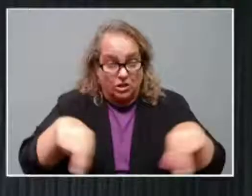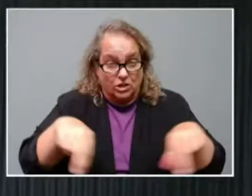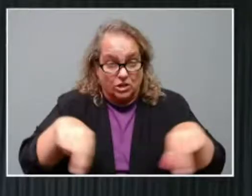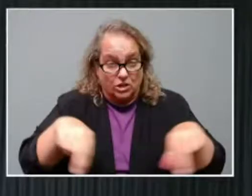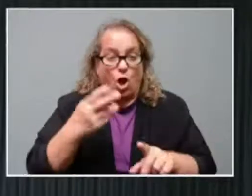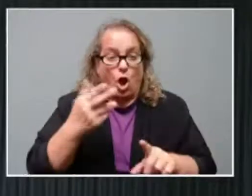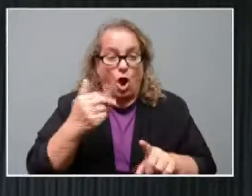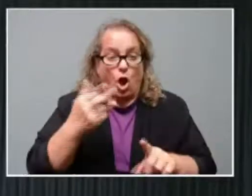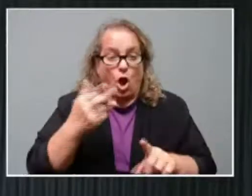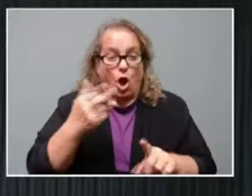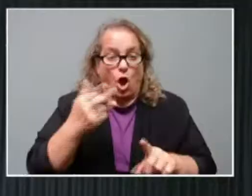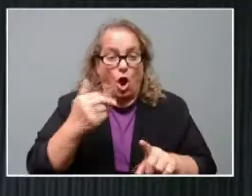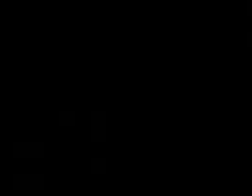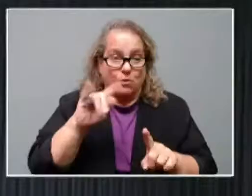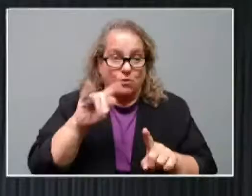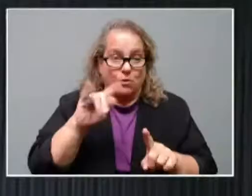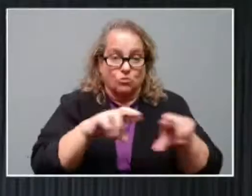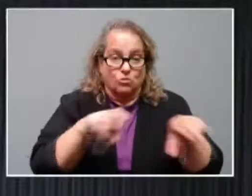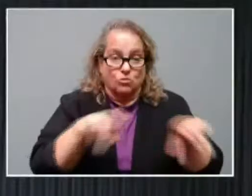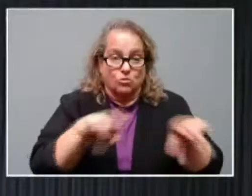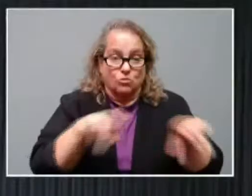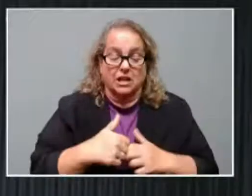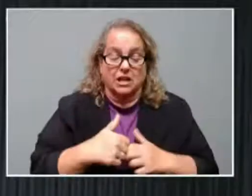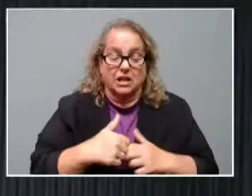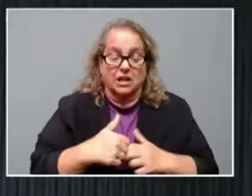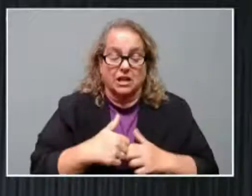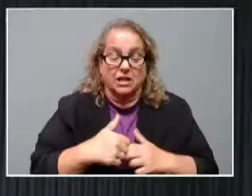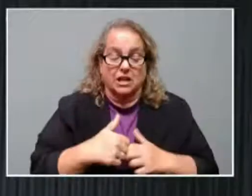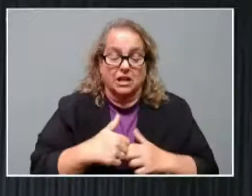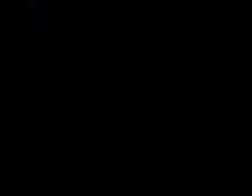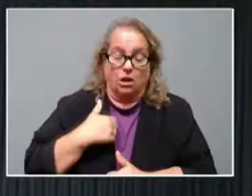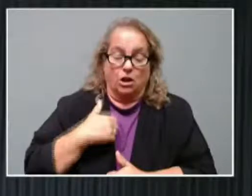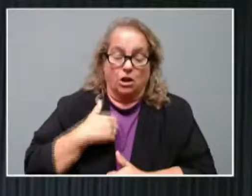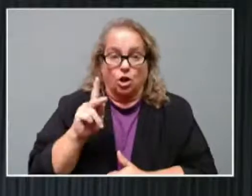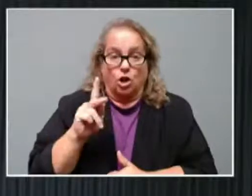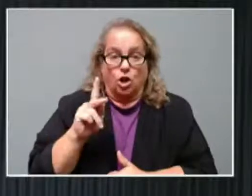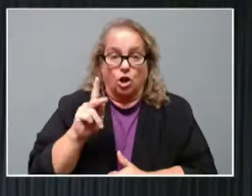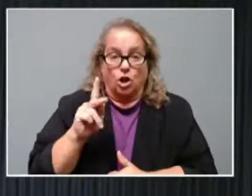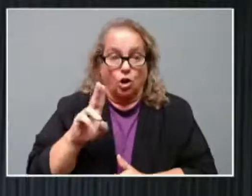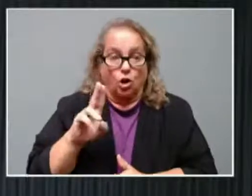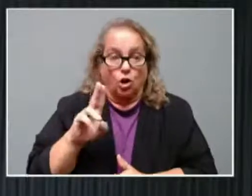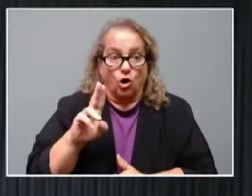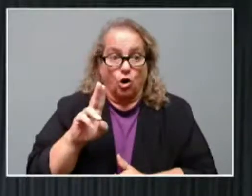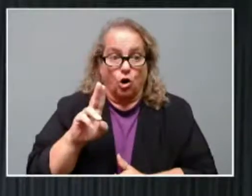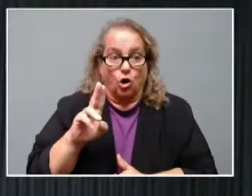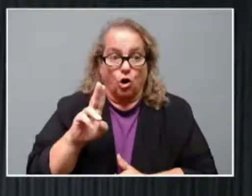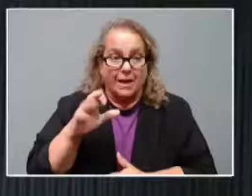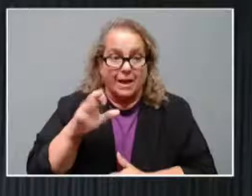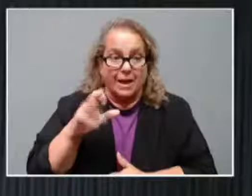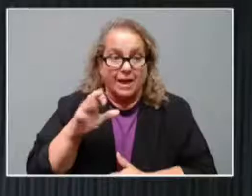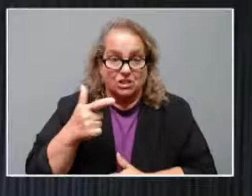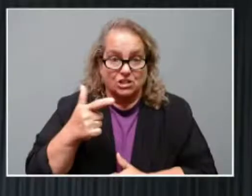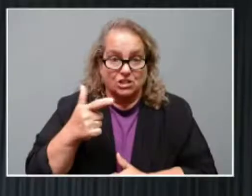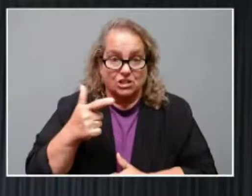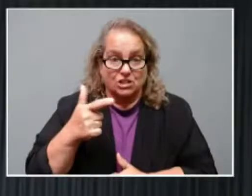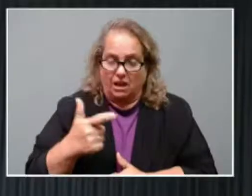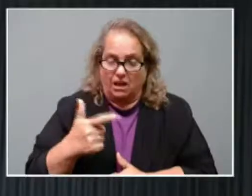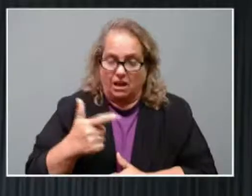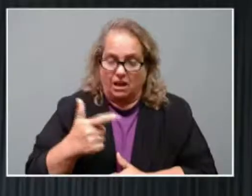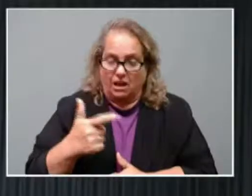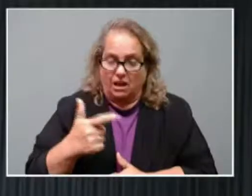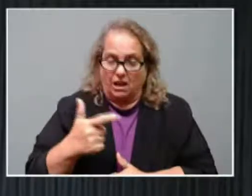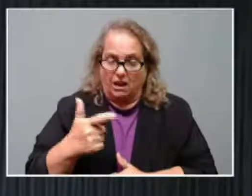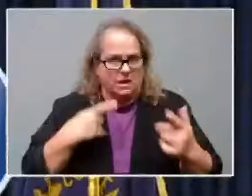region, Canadian-based Kruger Packaging. We were really excited about this one. I remember making the calls myself. $114